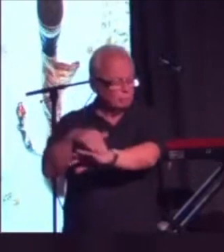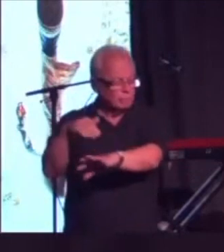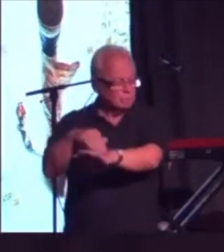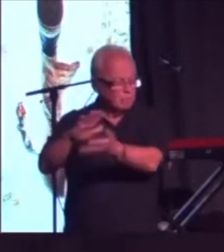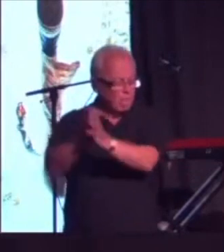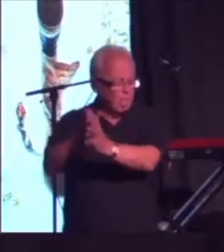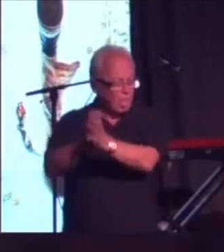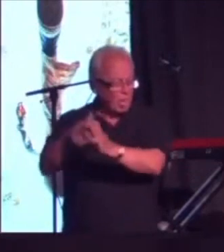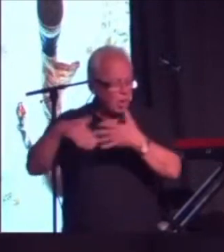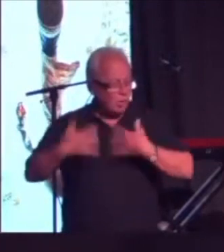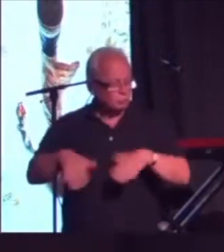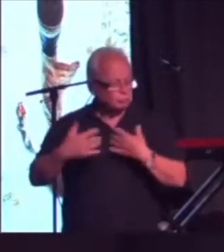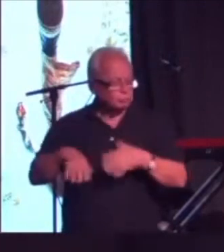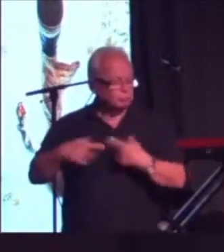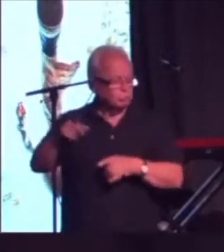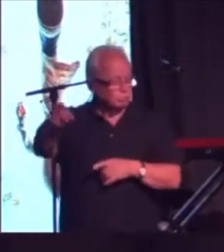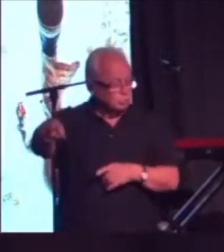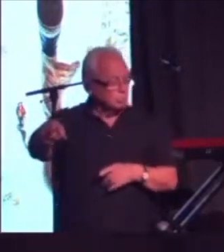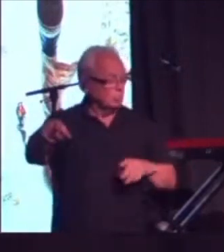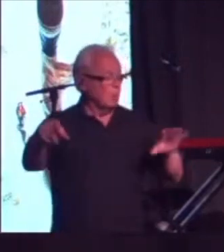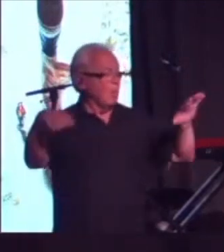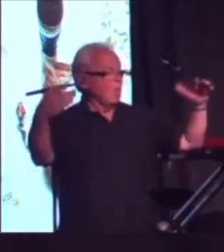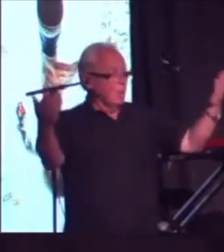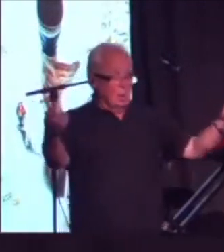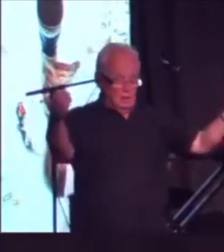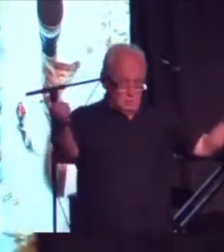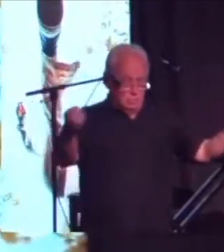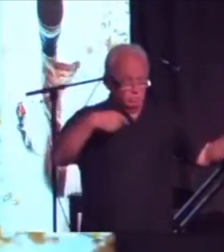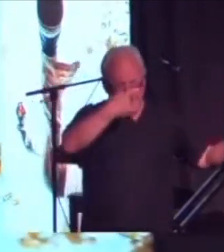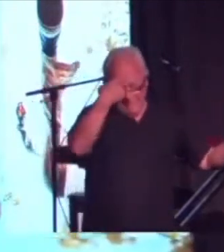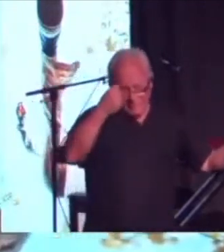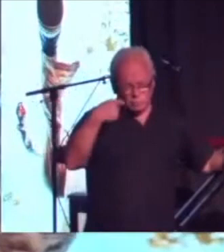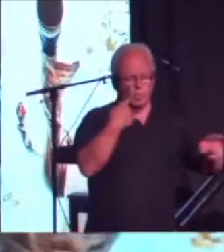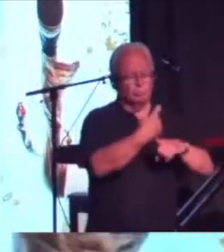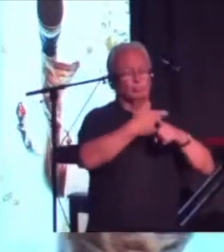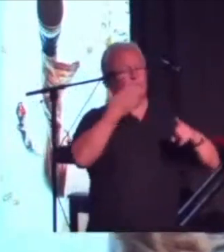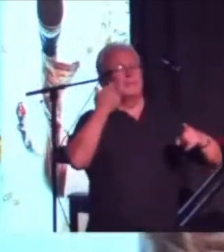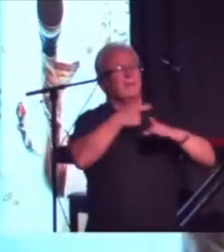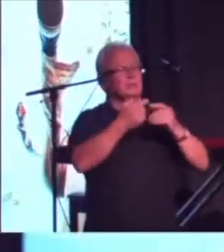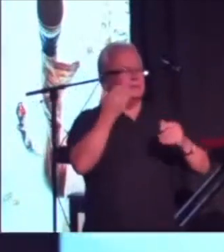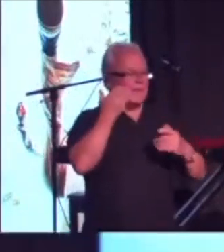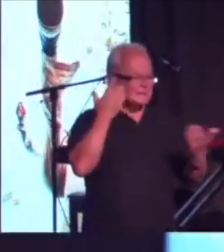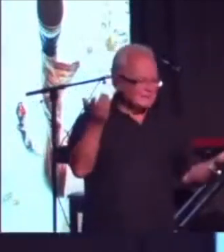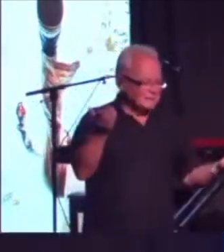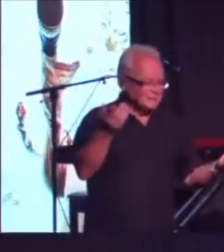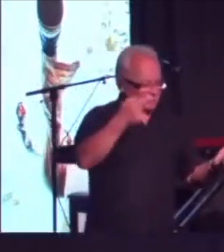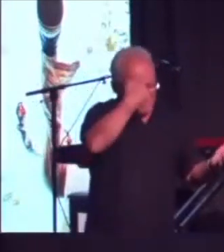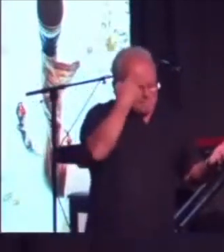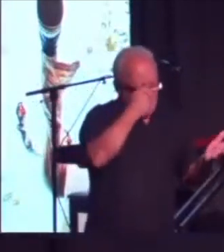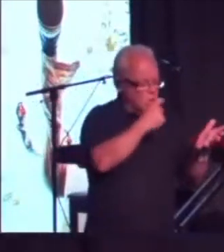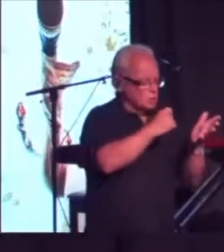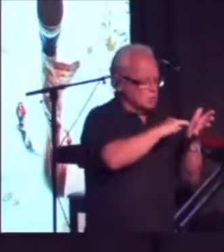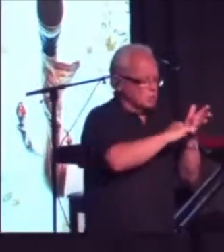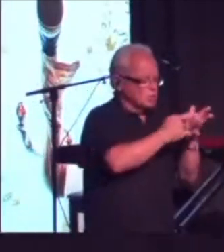If you remember last time, for those of you that were here, we were speaking on kindness. I reminded you of how Solomon's son